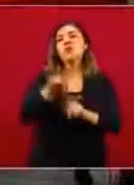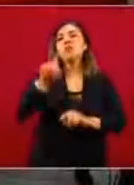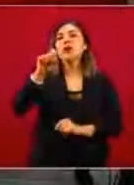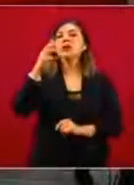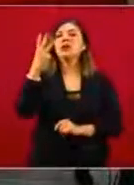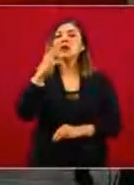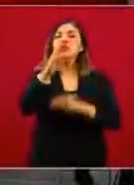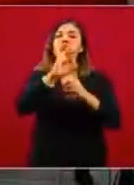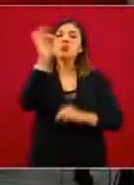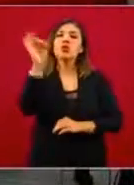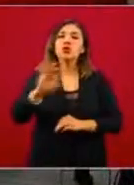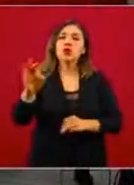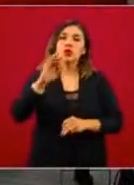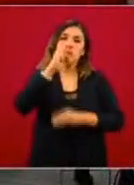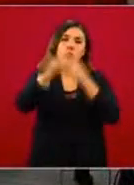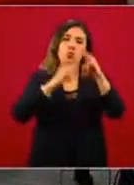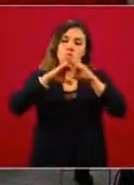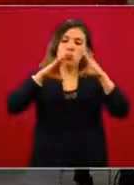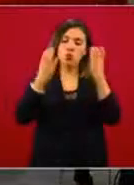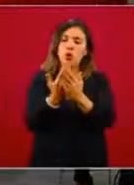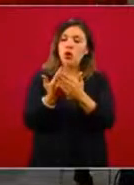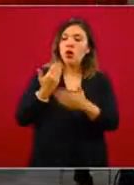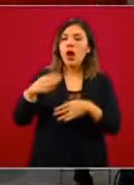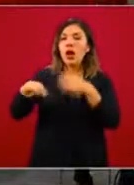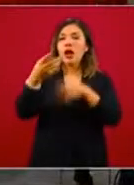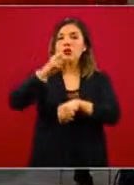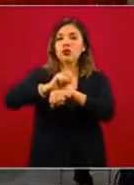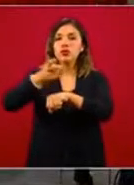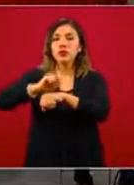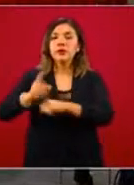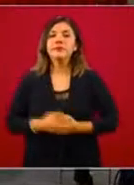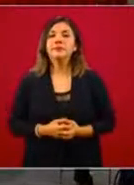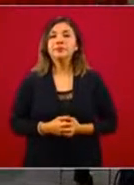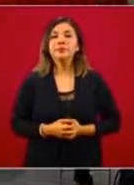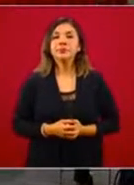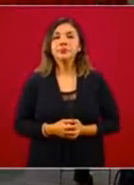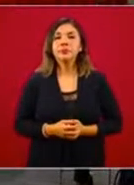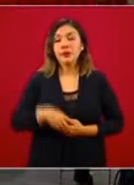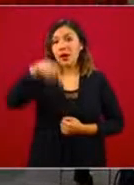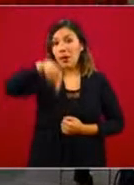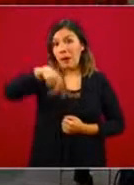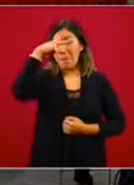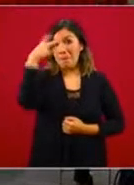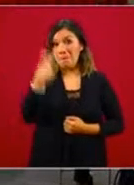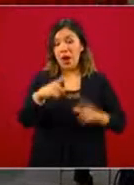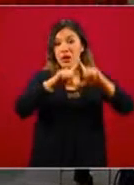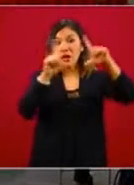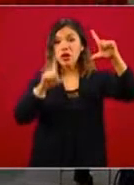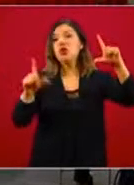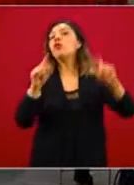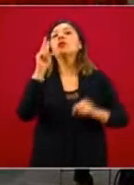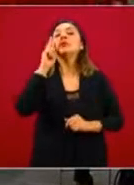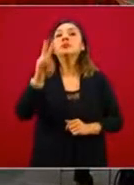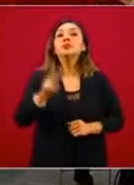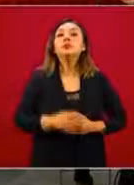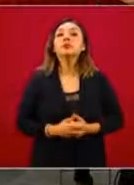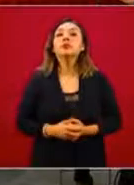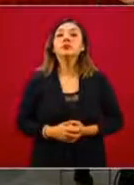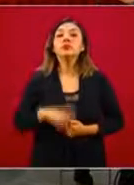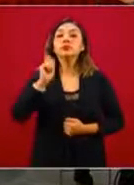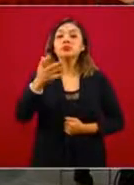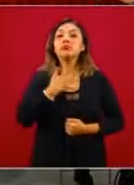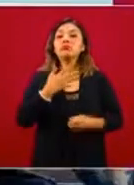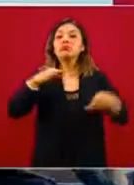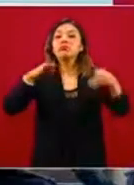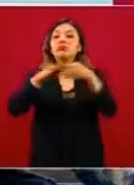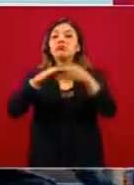that represents 23% worldwide over the last 14 days. Let's take a look at the numbers in